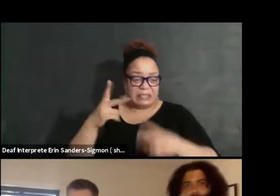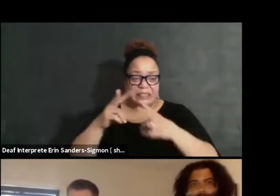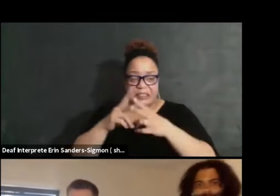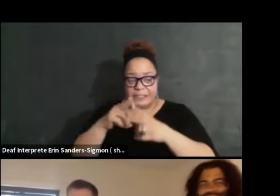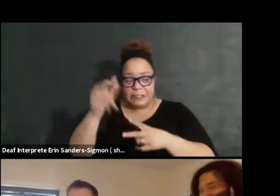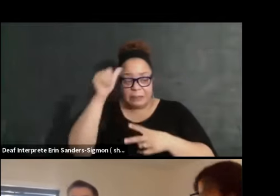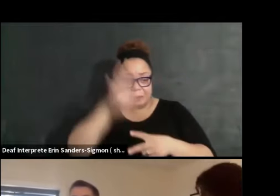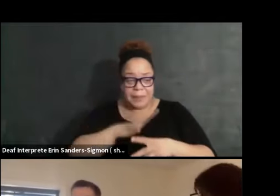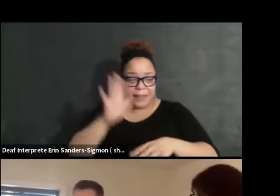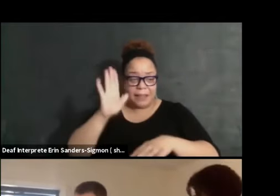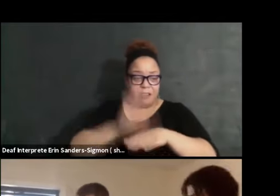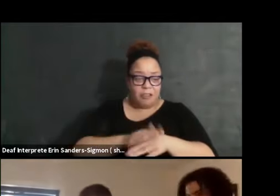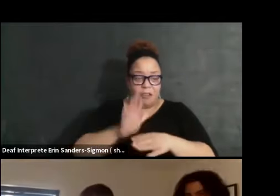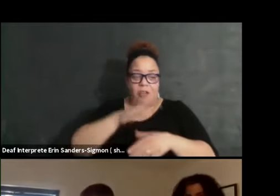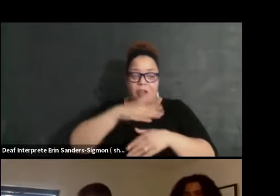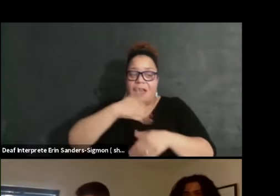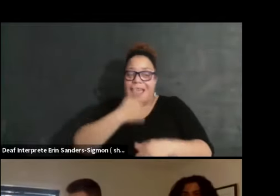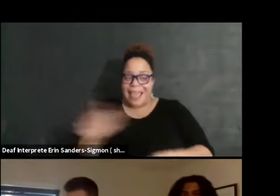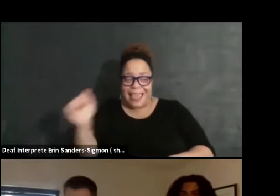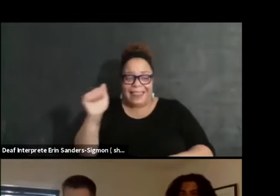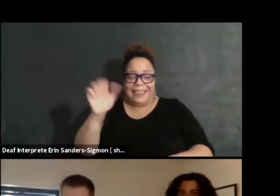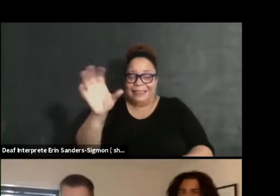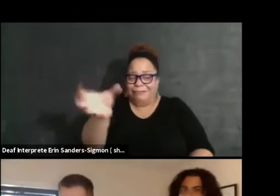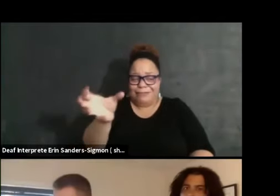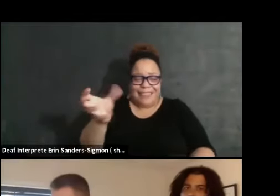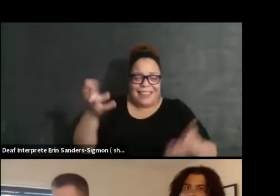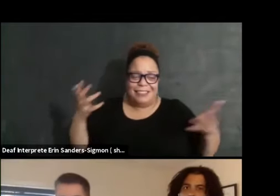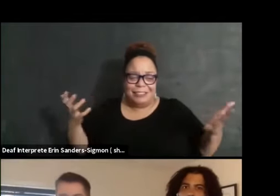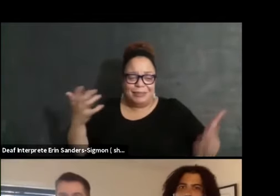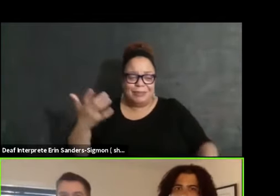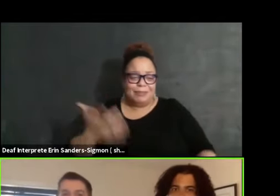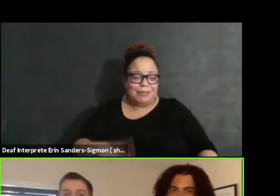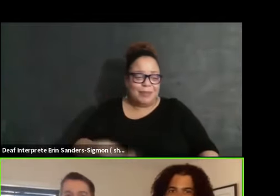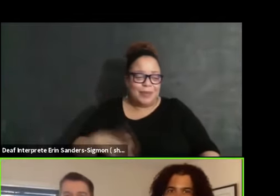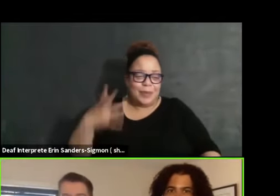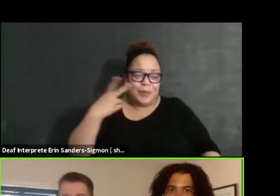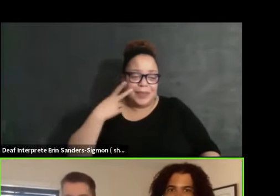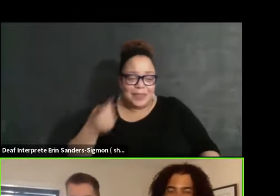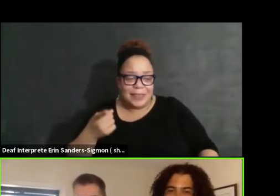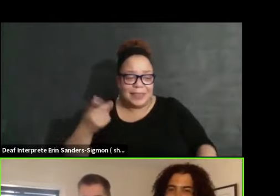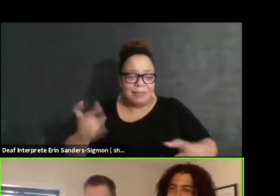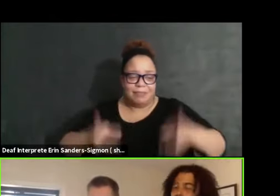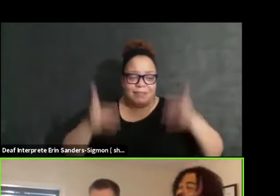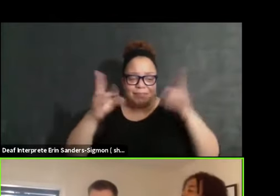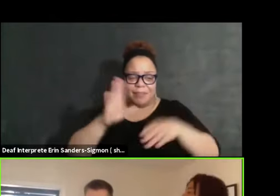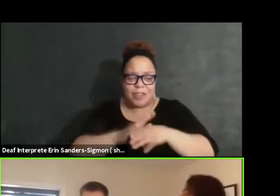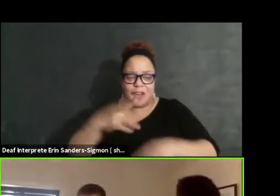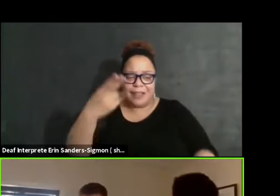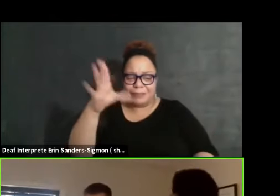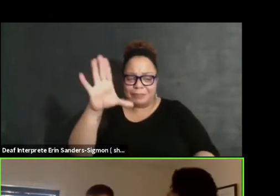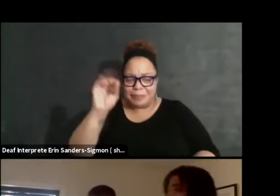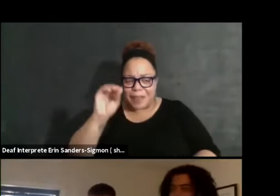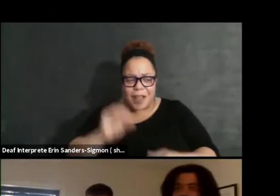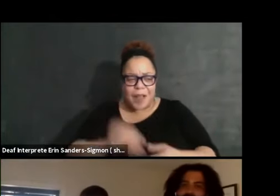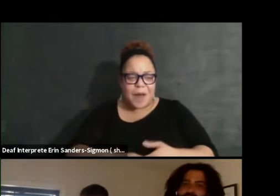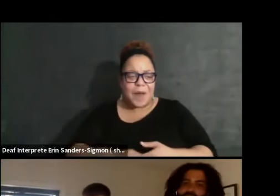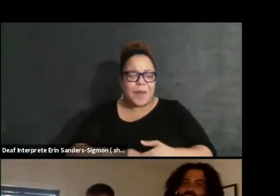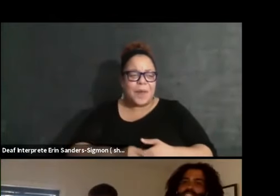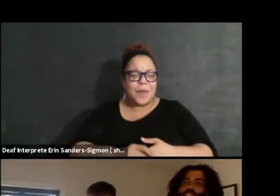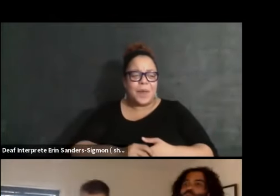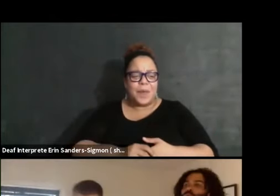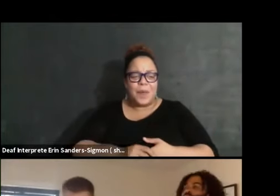is. Raph, I see the shot on HBO. Check it out. Snowpiercer is everything. Come on,